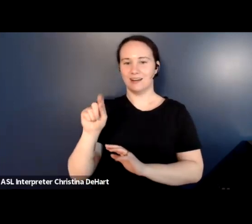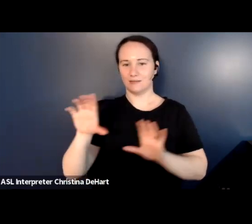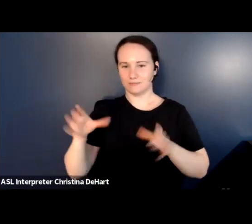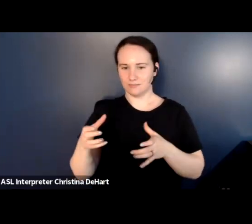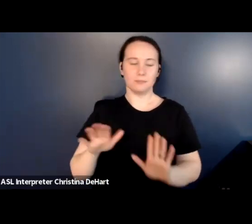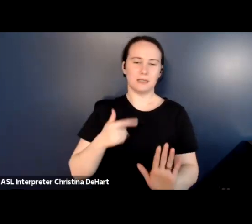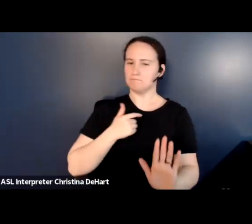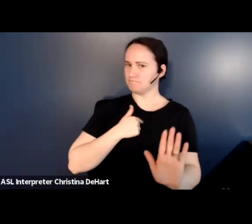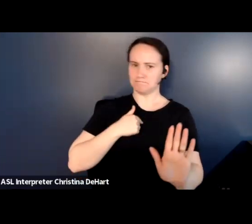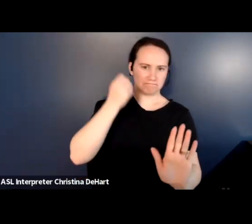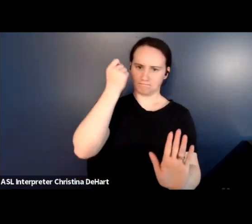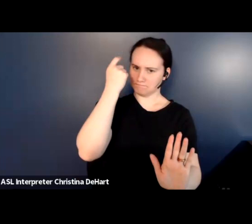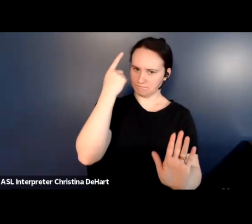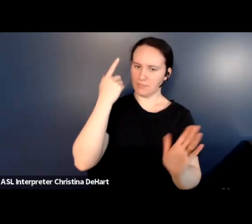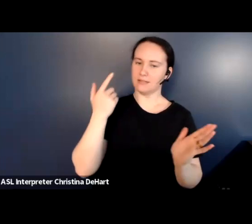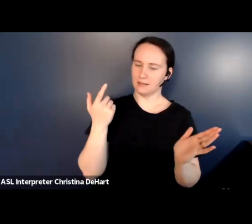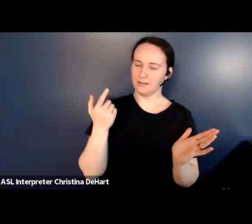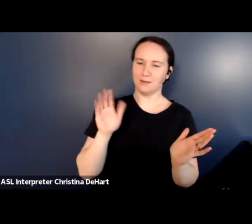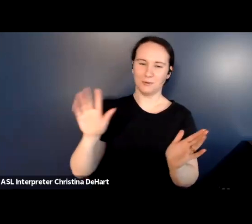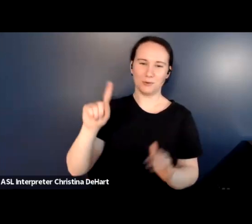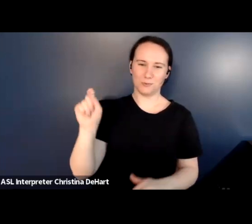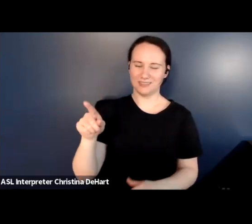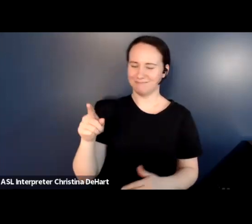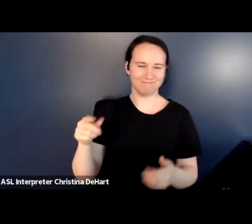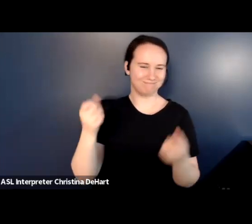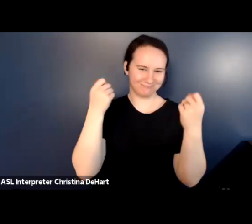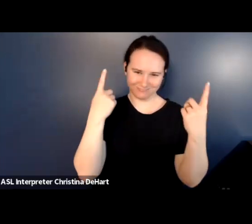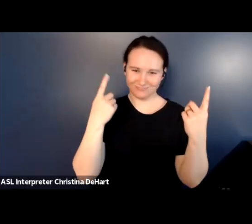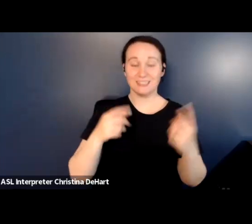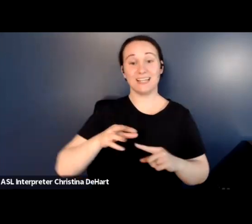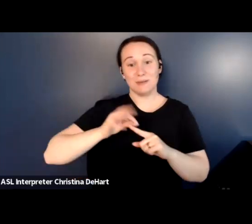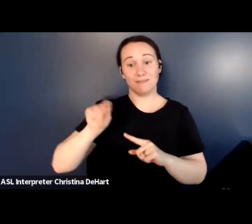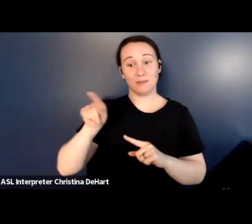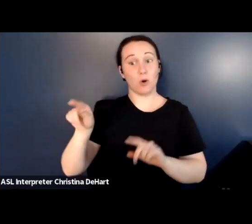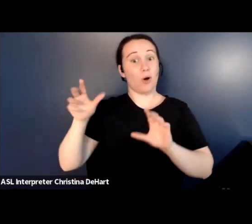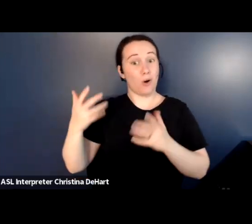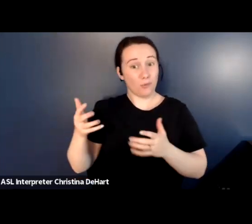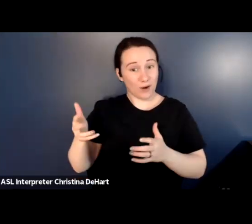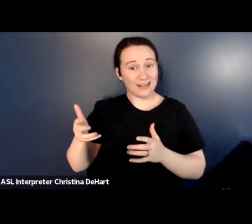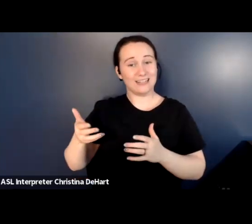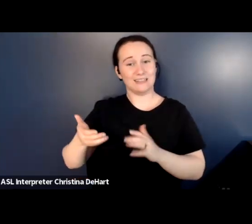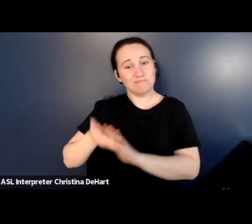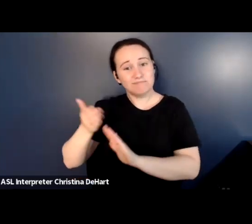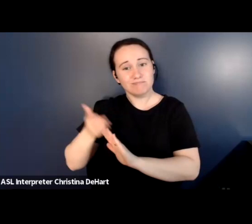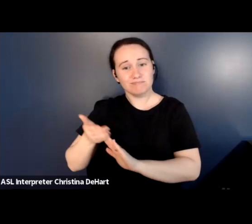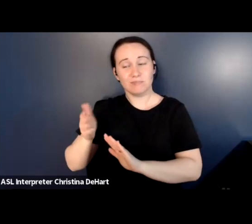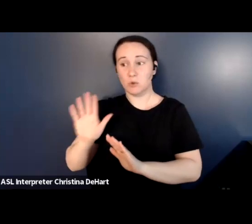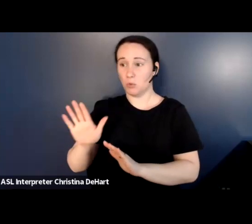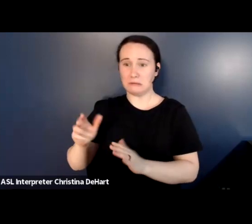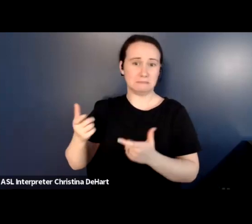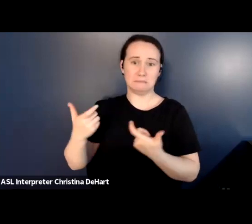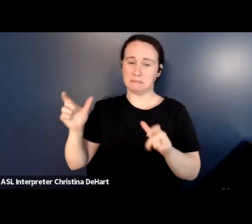understand your question there, especially if you're already maintaining a fairly robust one that's part of a